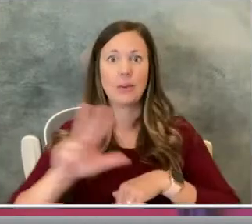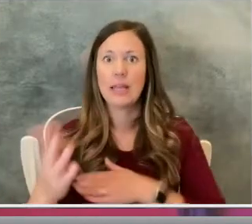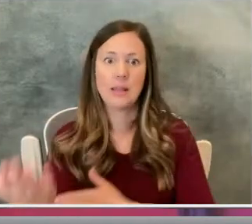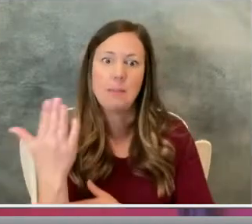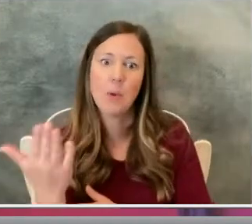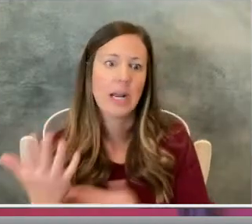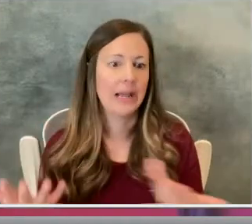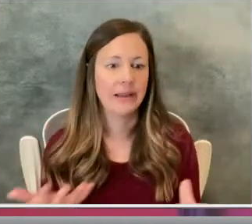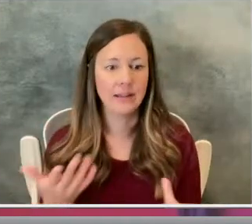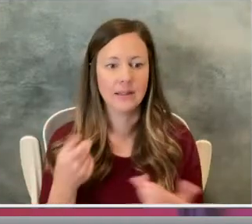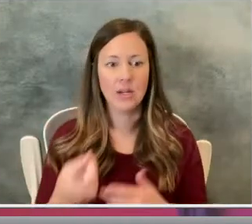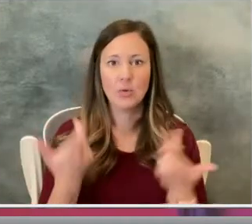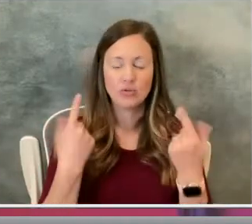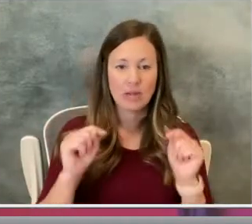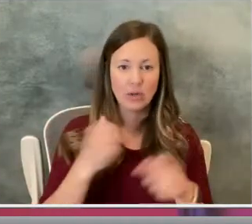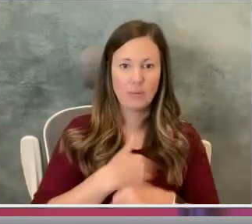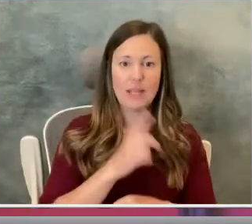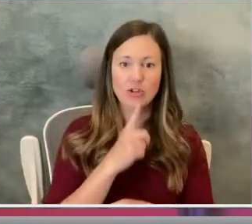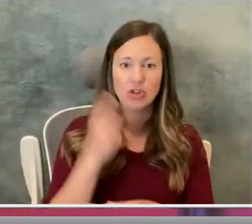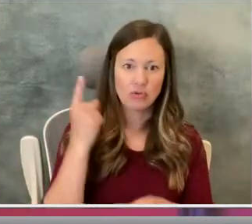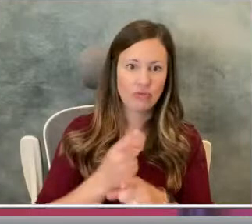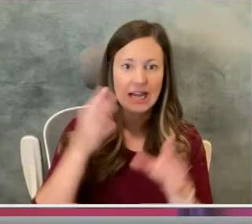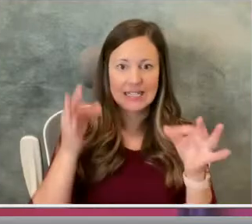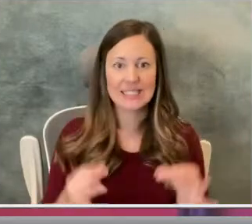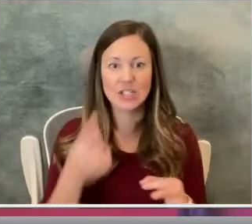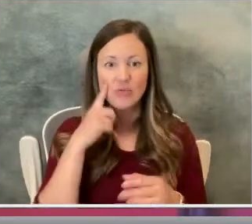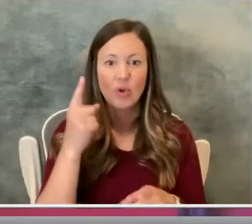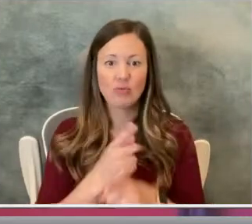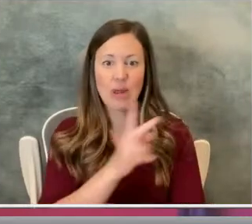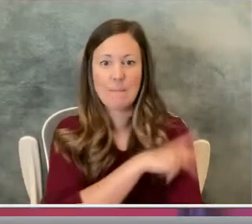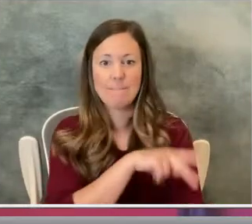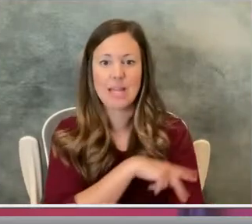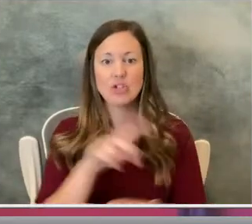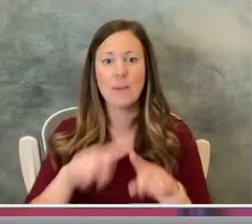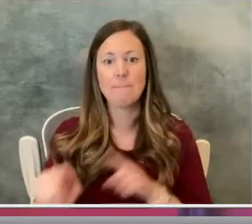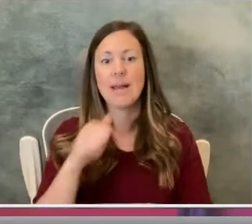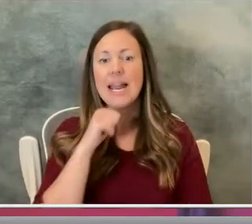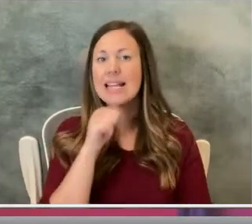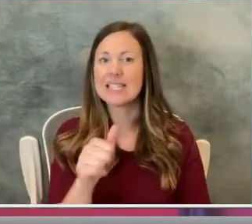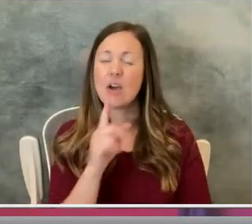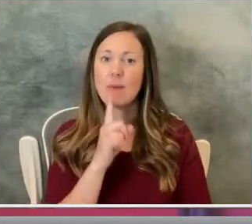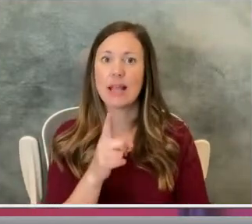that you make the right decision for the right patient. But it's not as straightforward as just